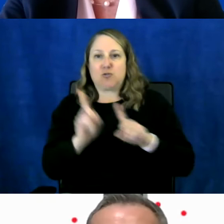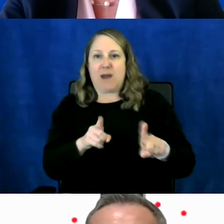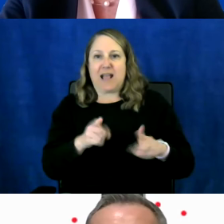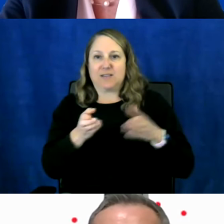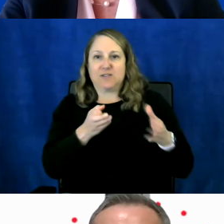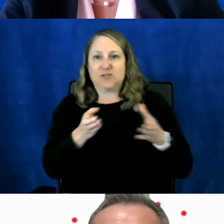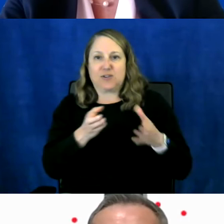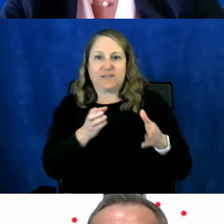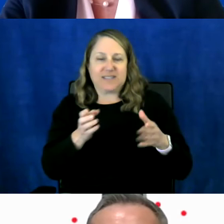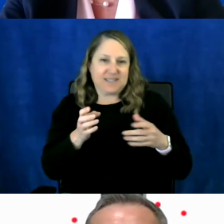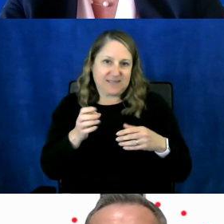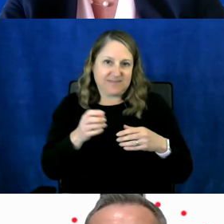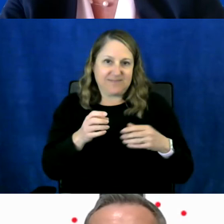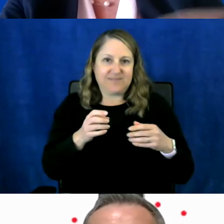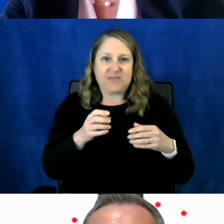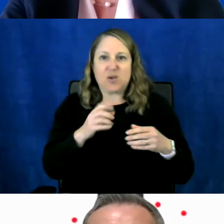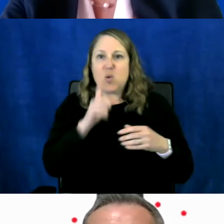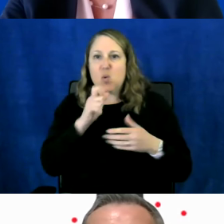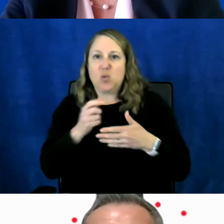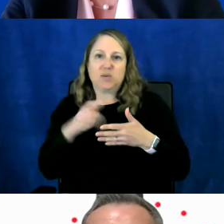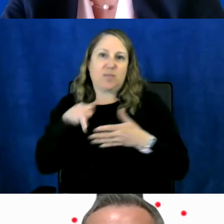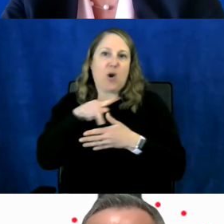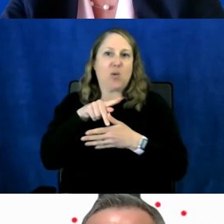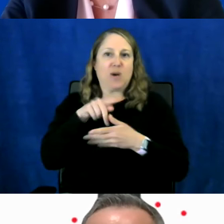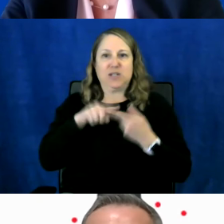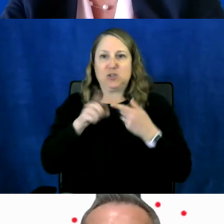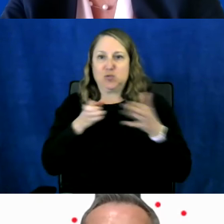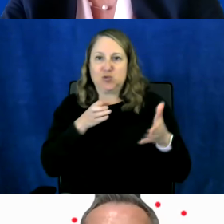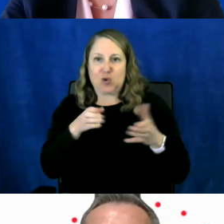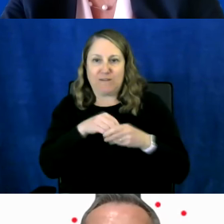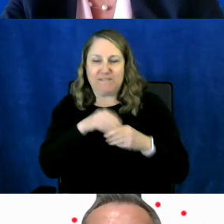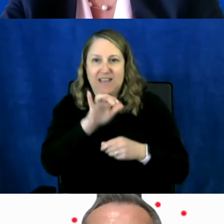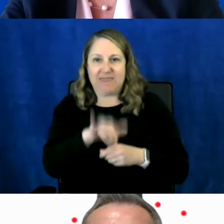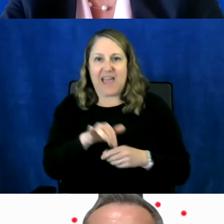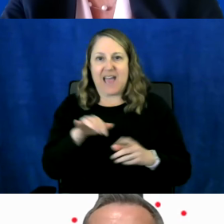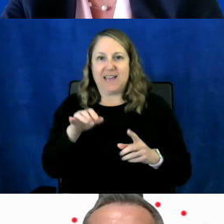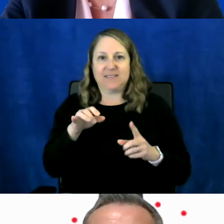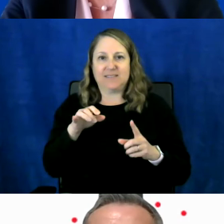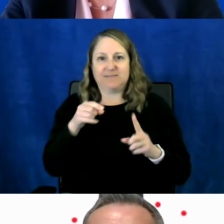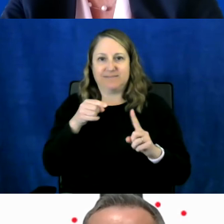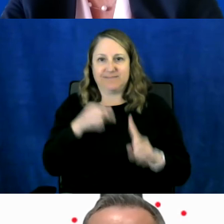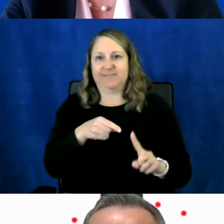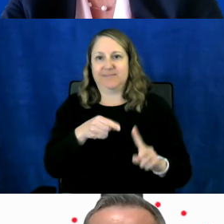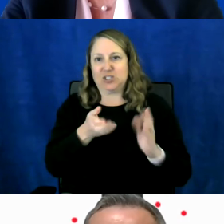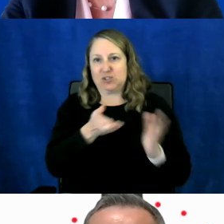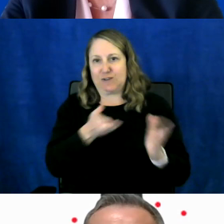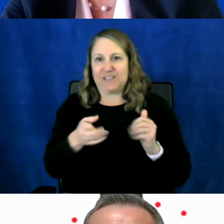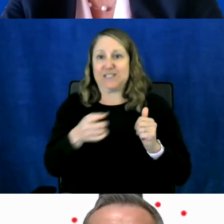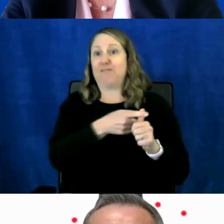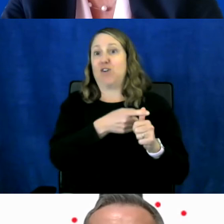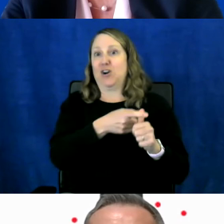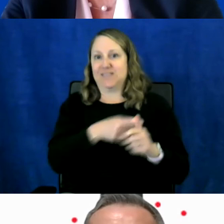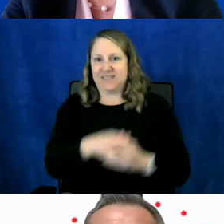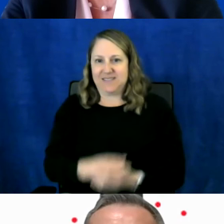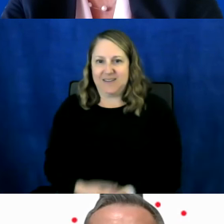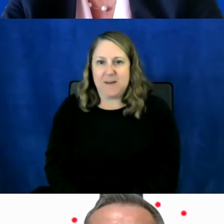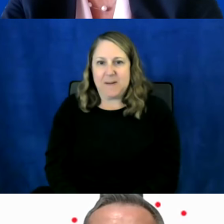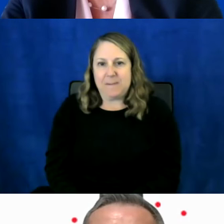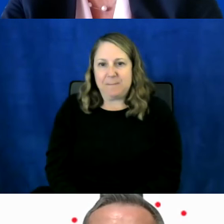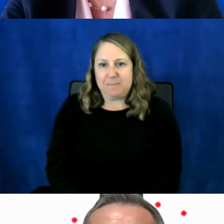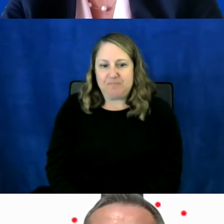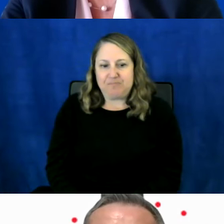prioritize who else is being served into this service first.